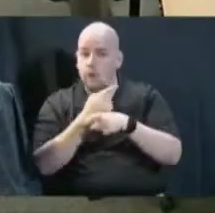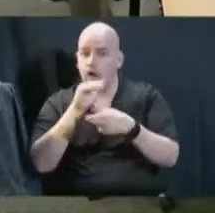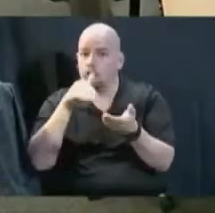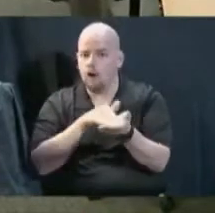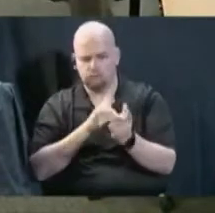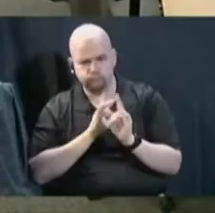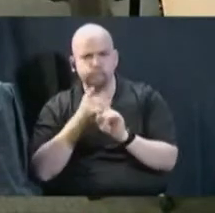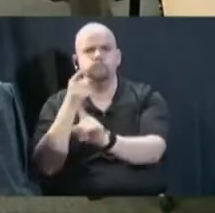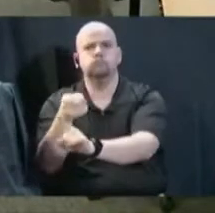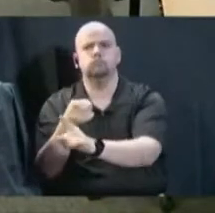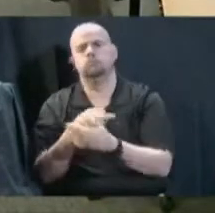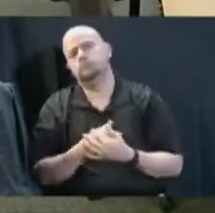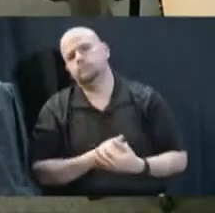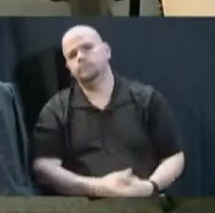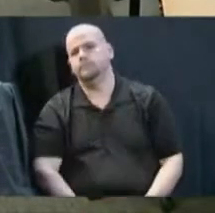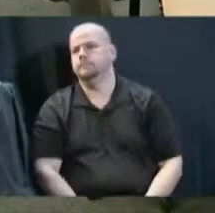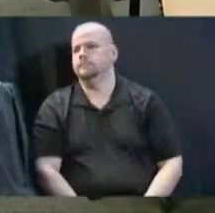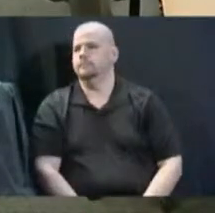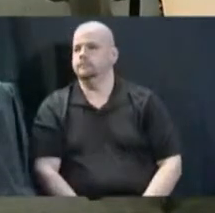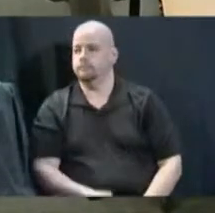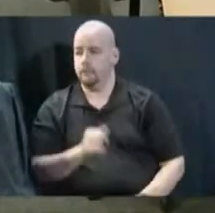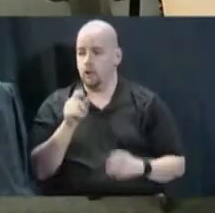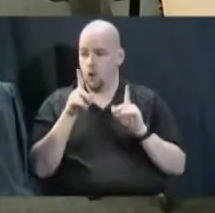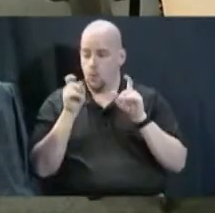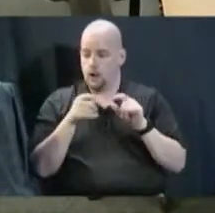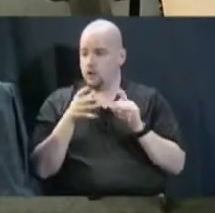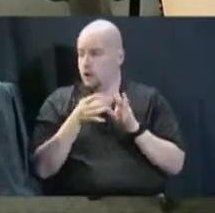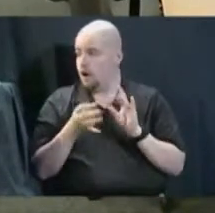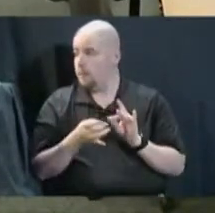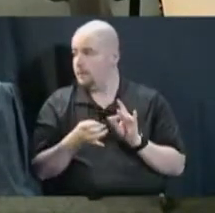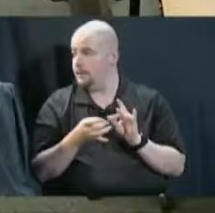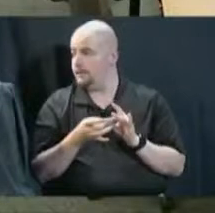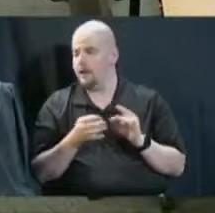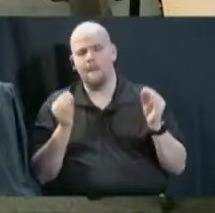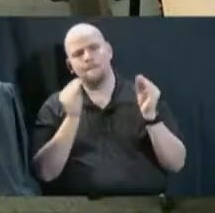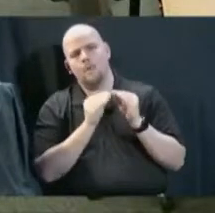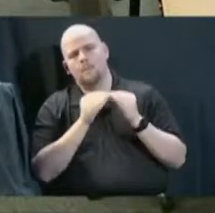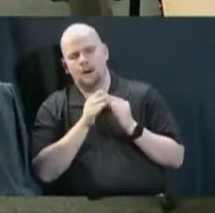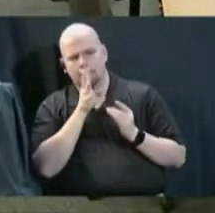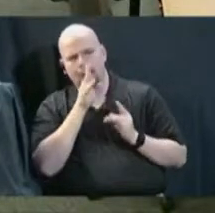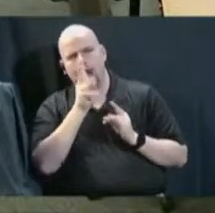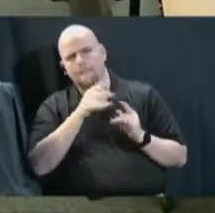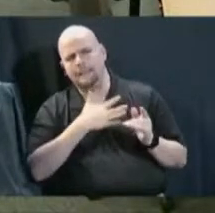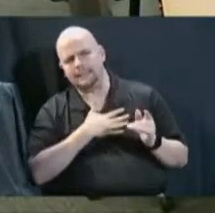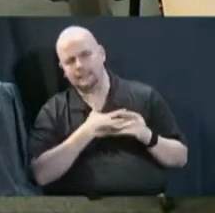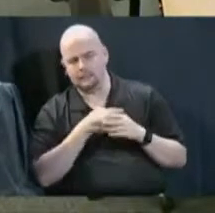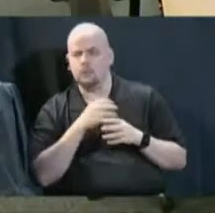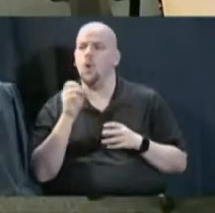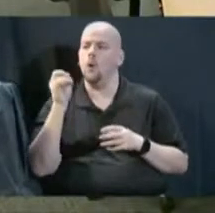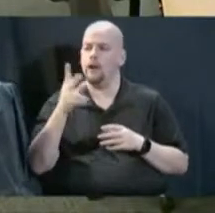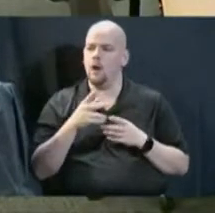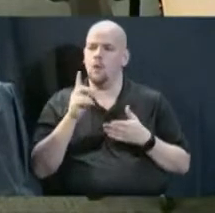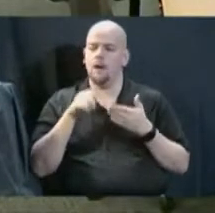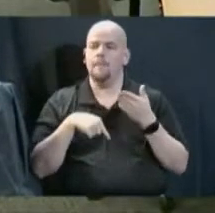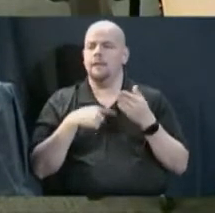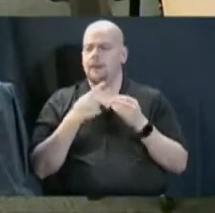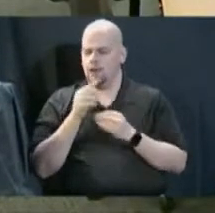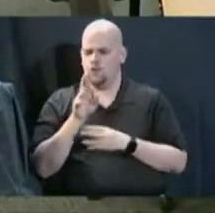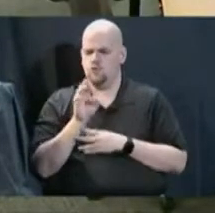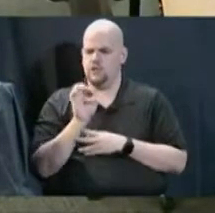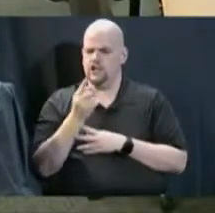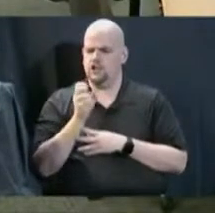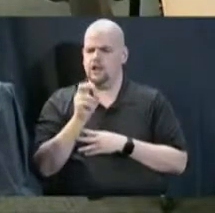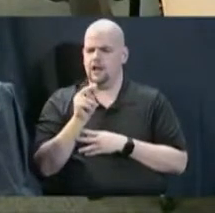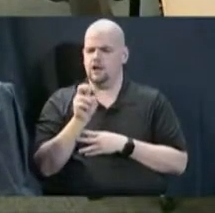Any other questions or comments? Lisa? Questions today? Make sure you speak up, please. Okay. What about Regeneron? Am I pronouncing